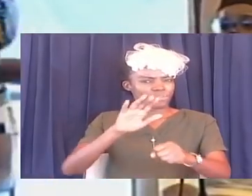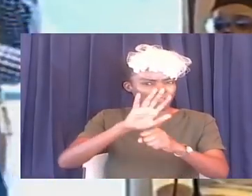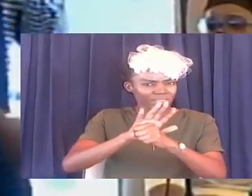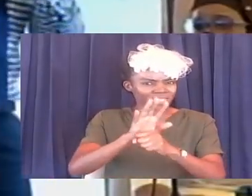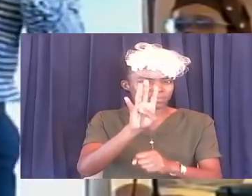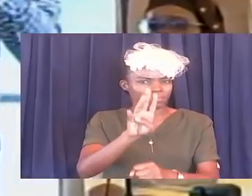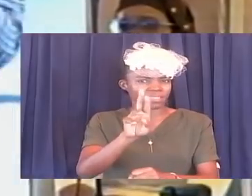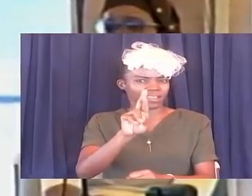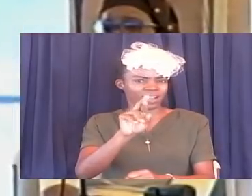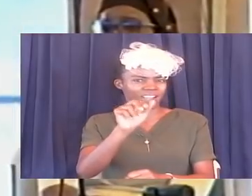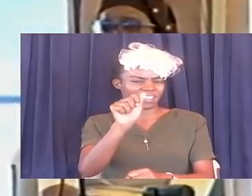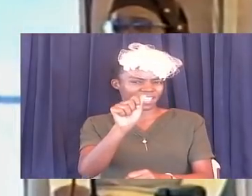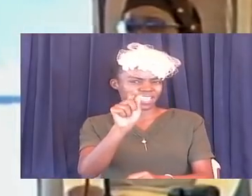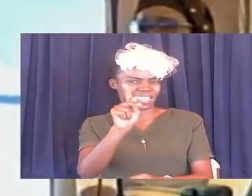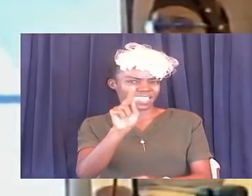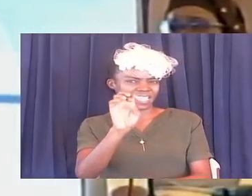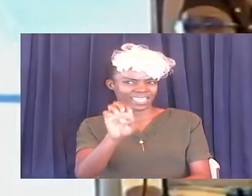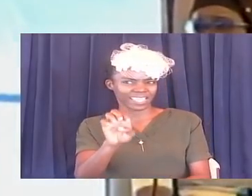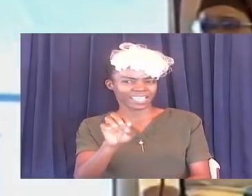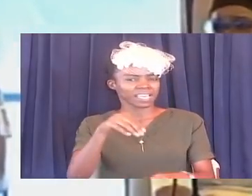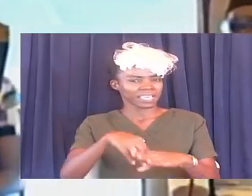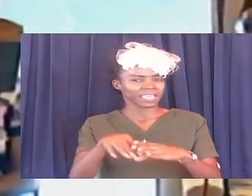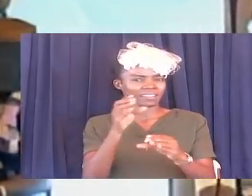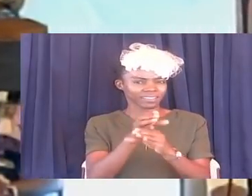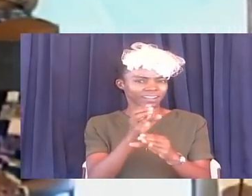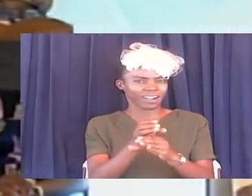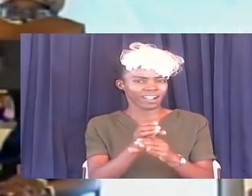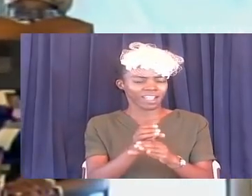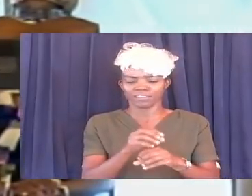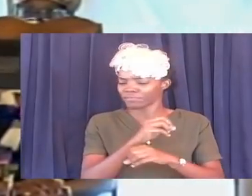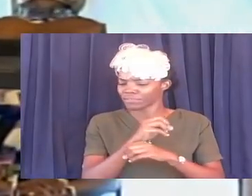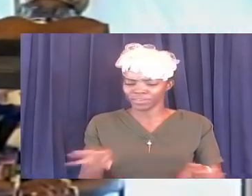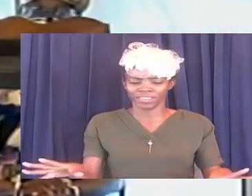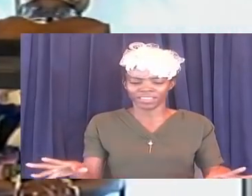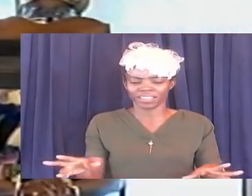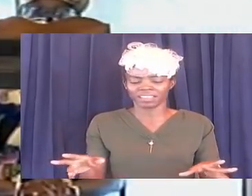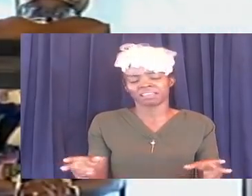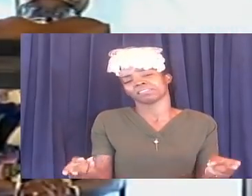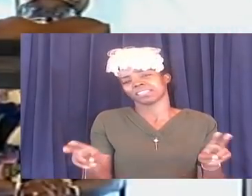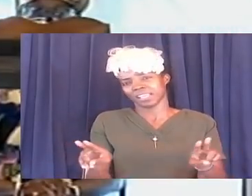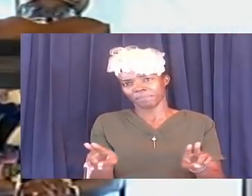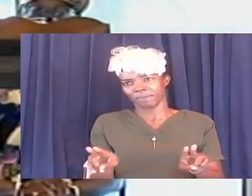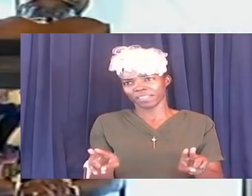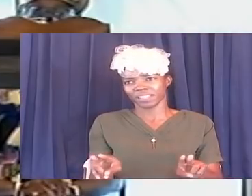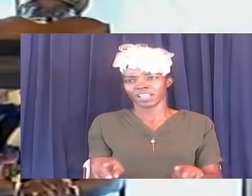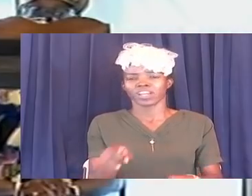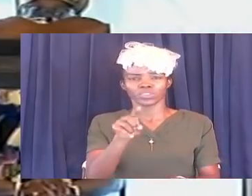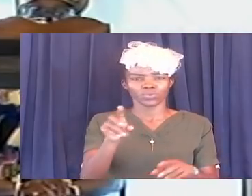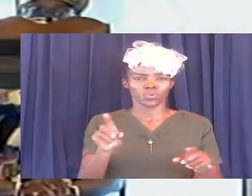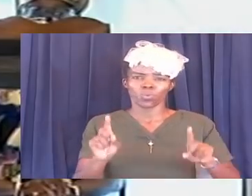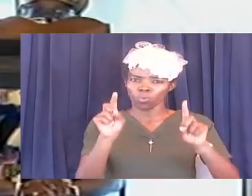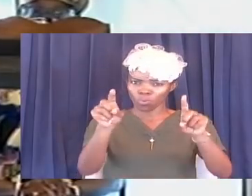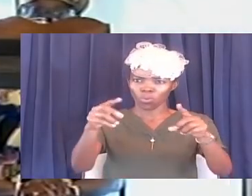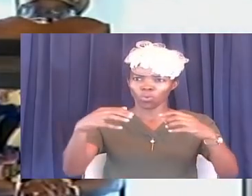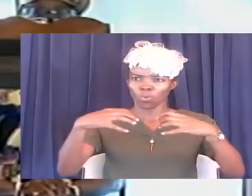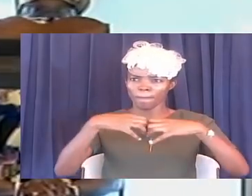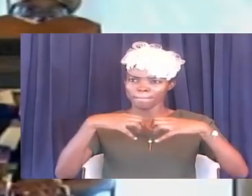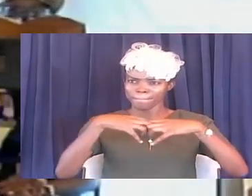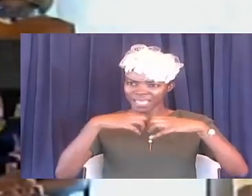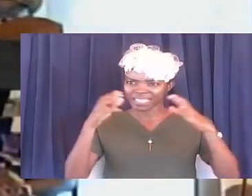response. You go check the mechanic and him say, boy, you have to go bleed the brakes. Ear getting it.